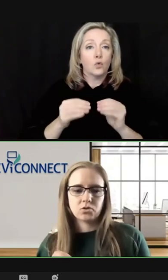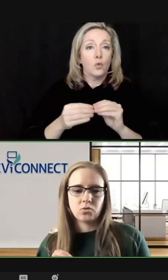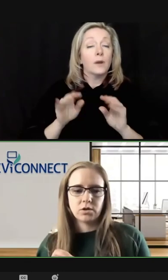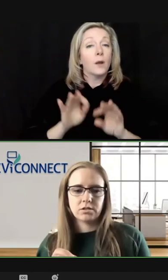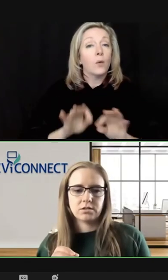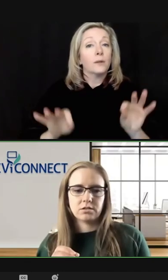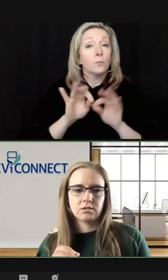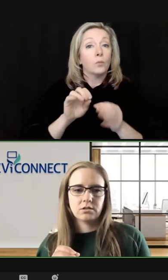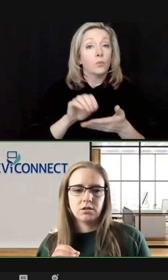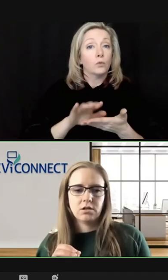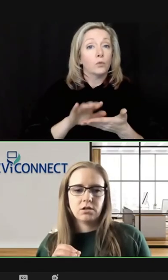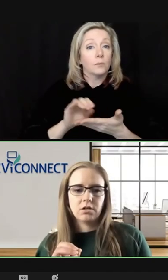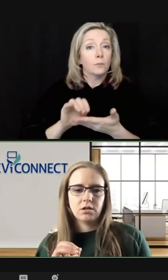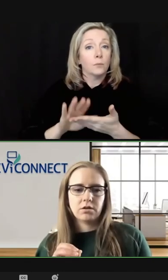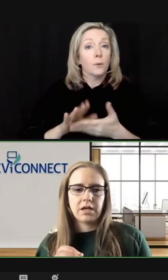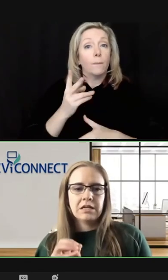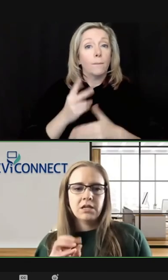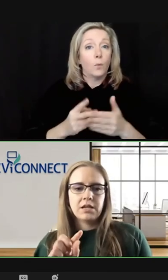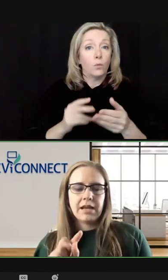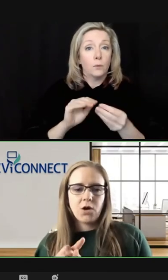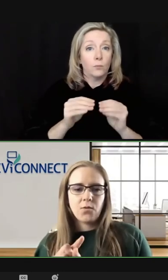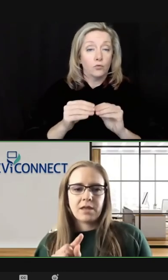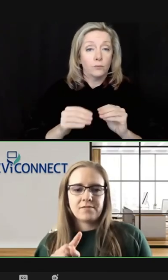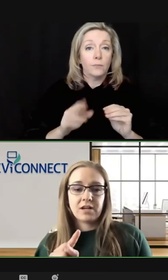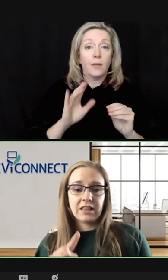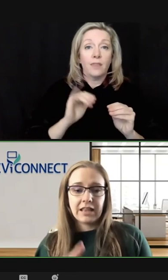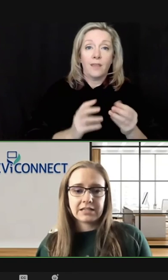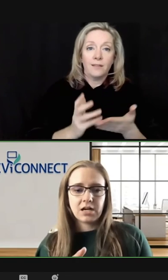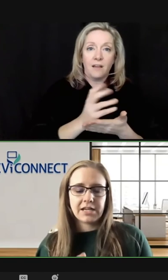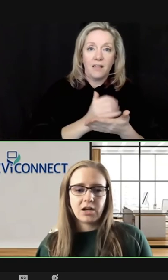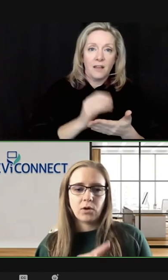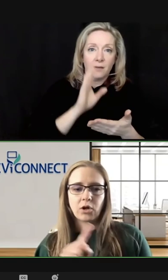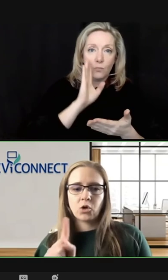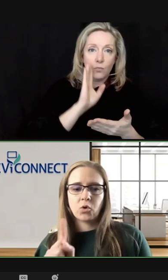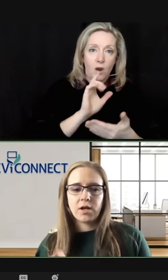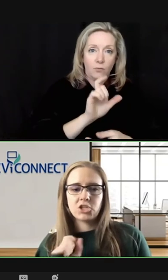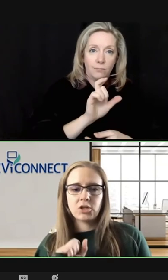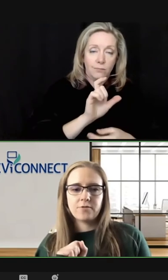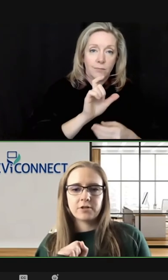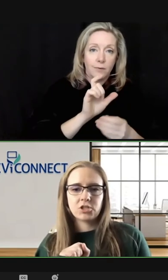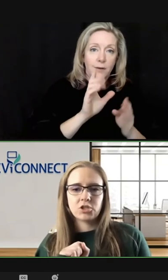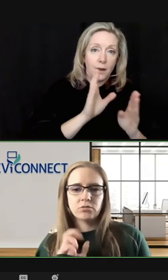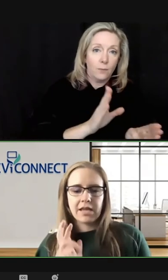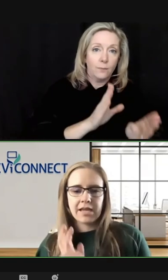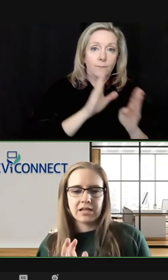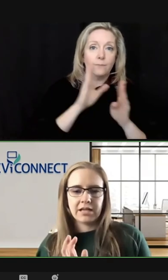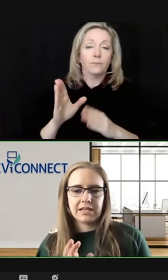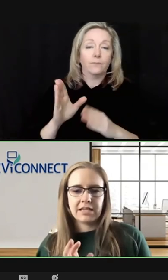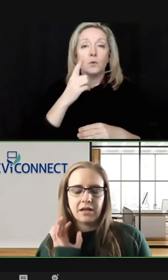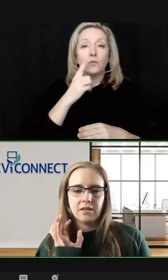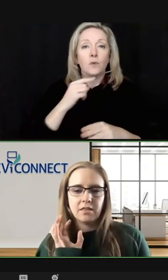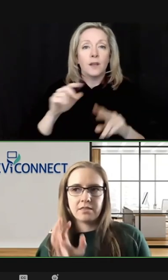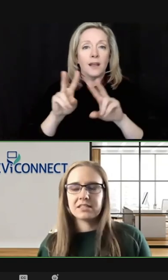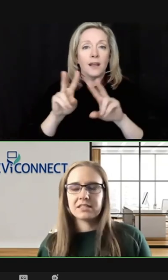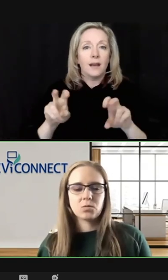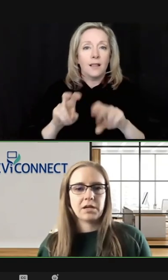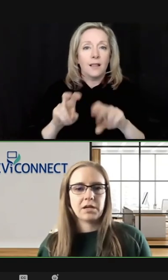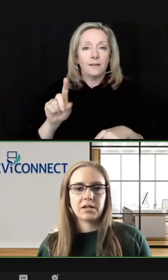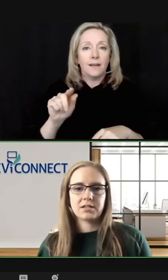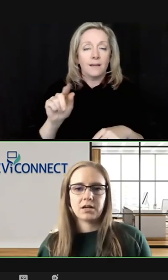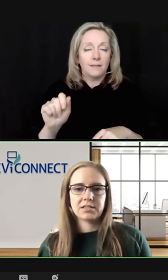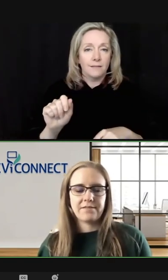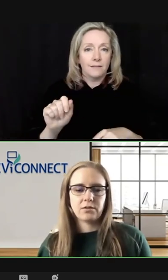both scores. Okay, now that we've collected our data, we're going to quickly jump over to analyze data.